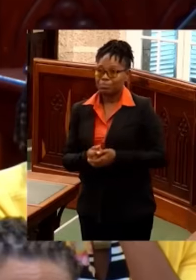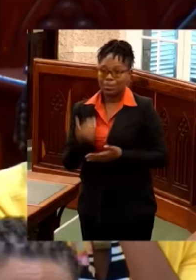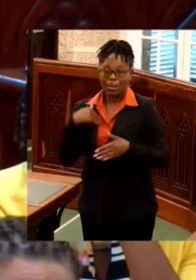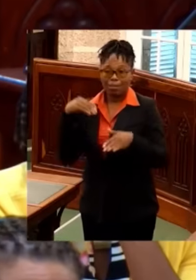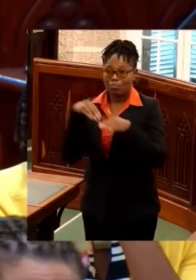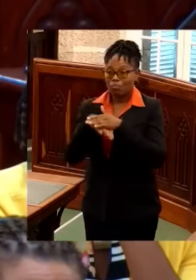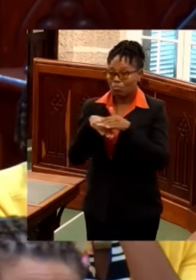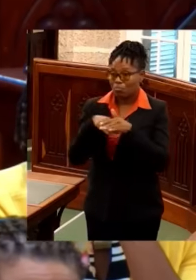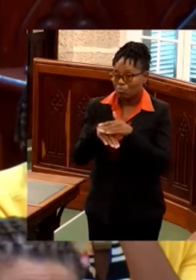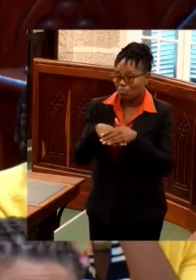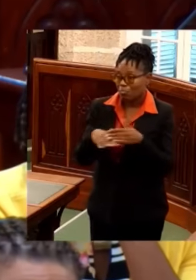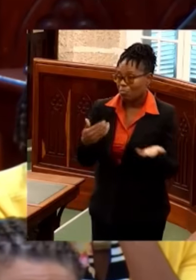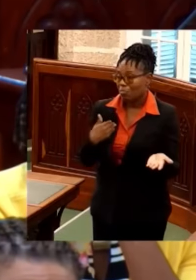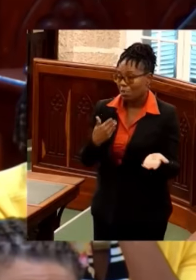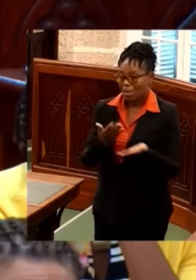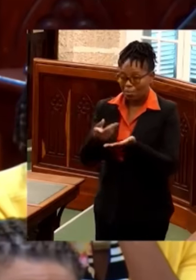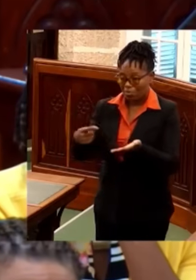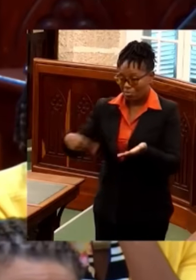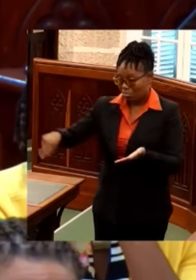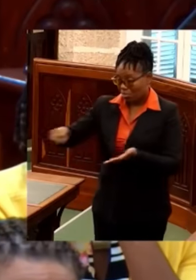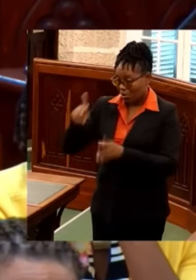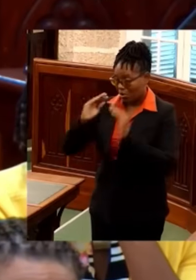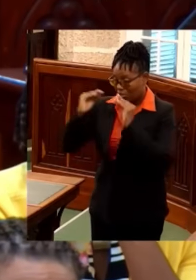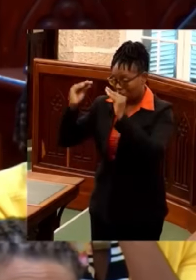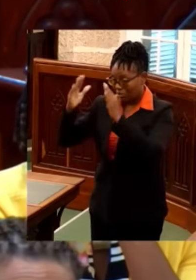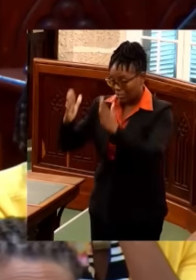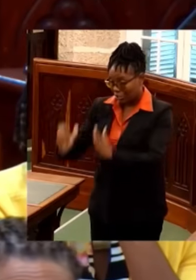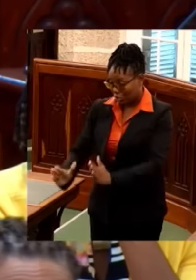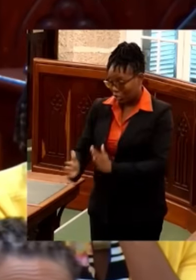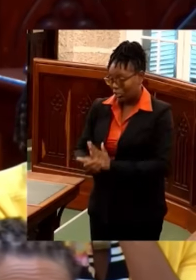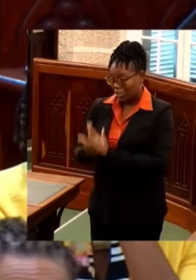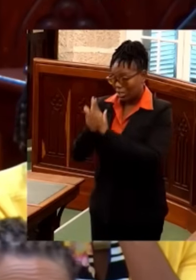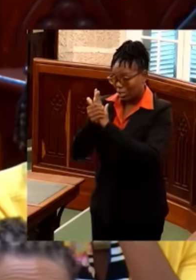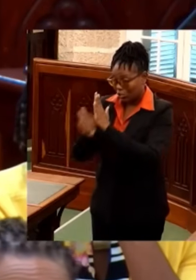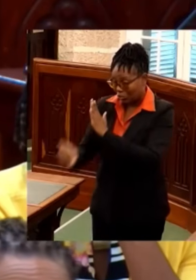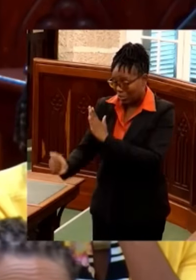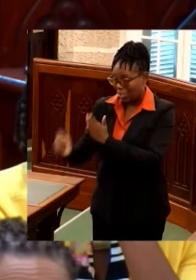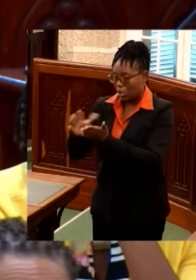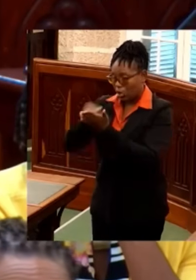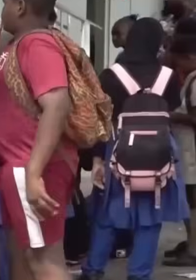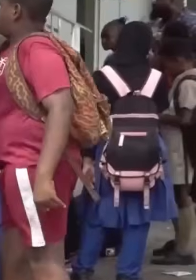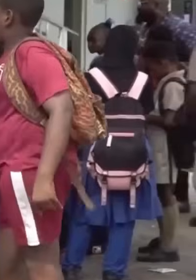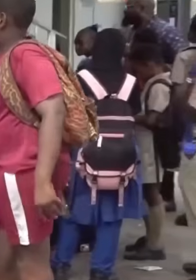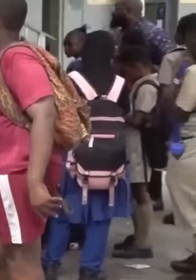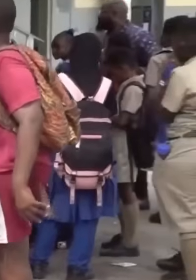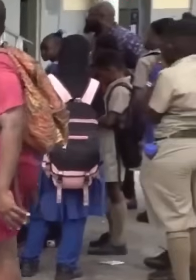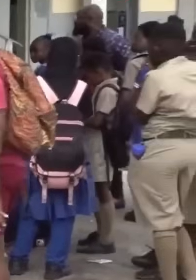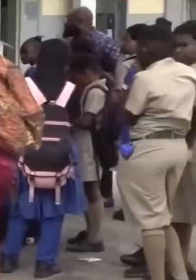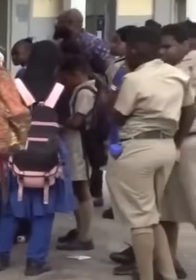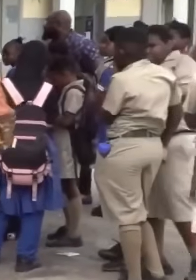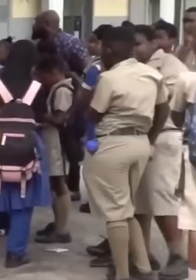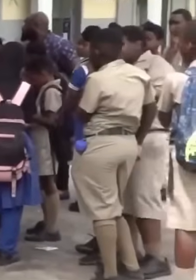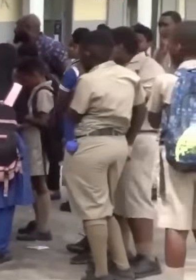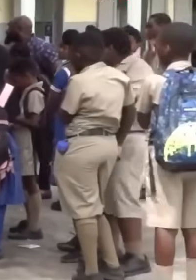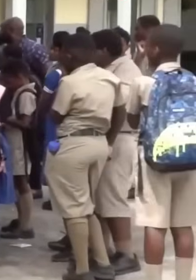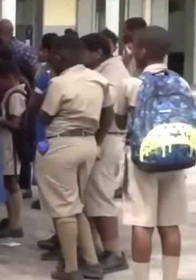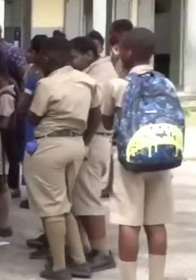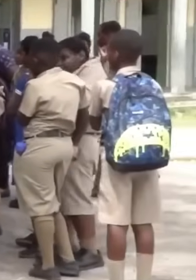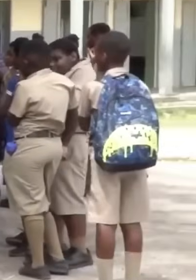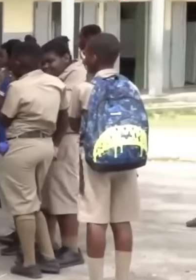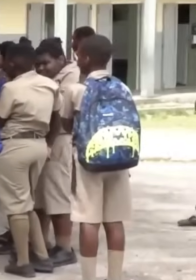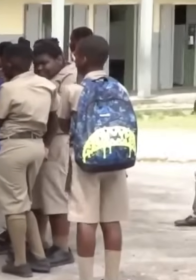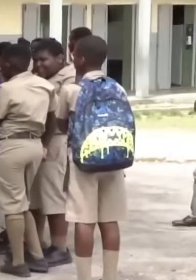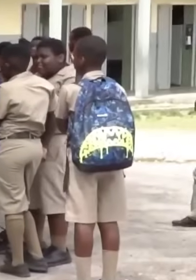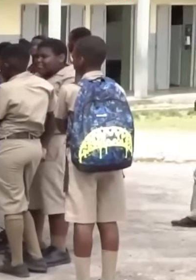cadre of trained, qualified teachers. And Dr. Morris says new furniture will be distributed to the